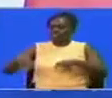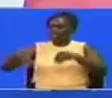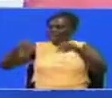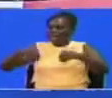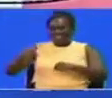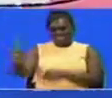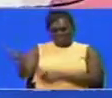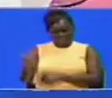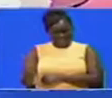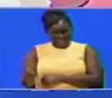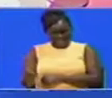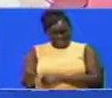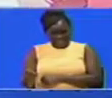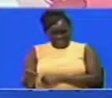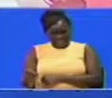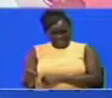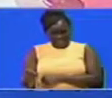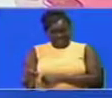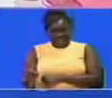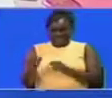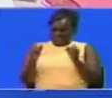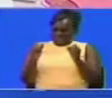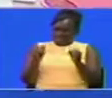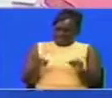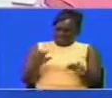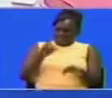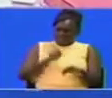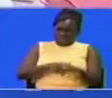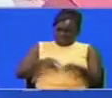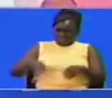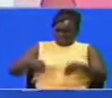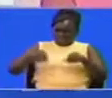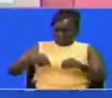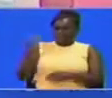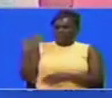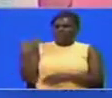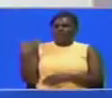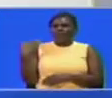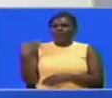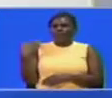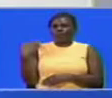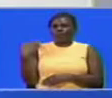Okay. And in any event, even when there is pasture in the Pokot side,